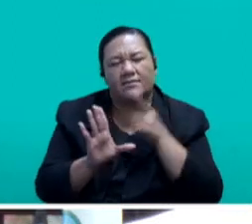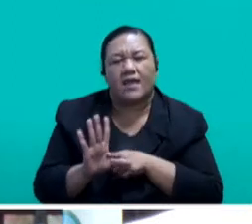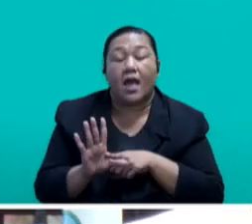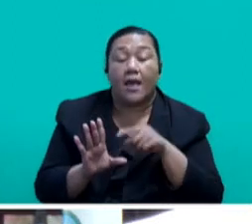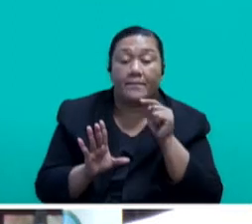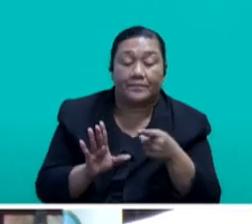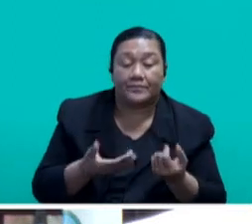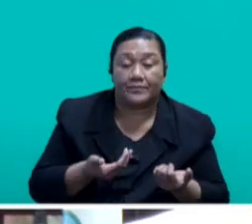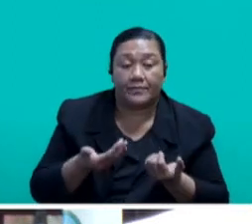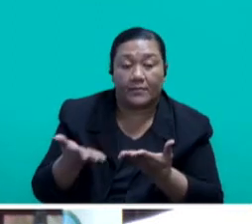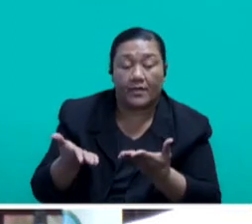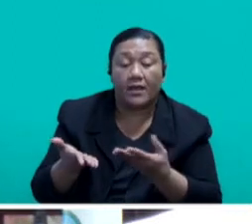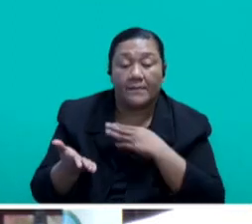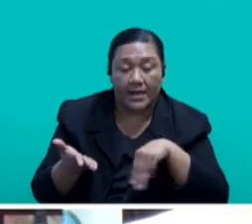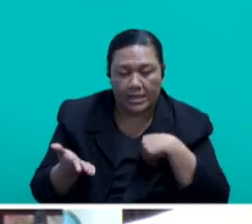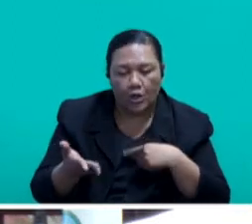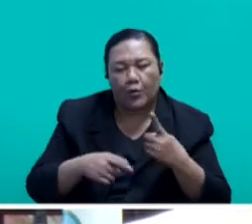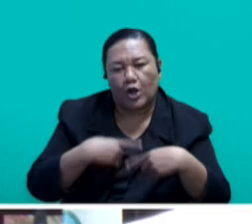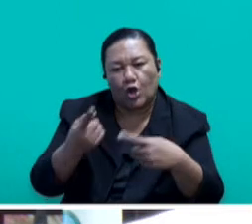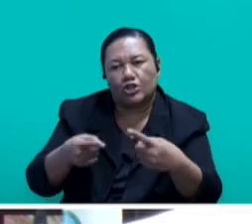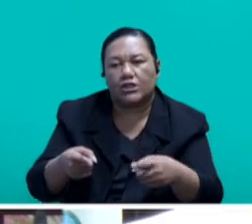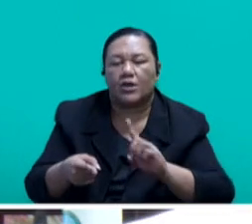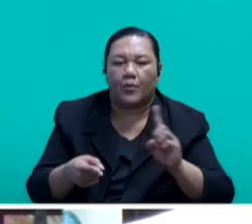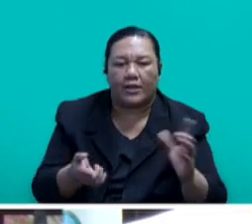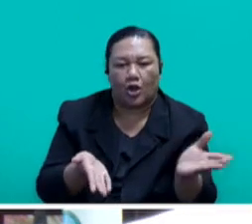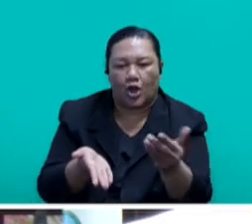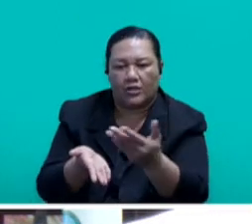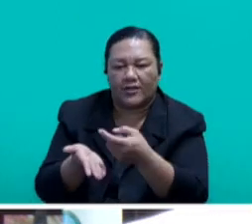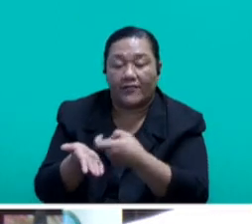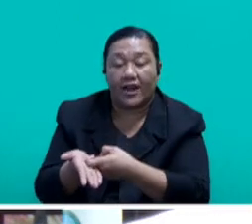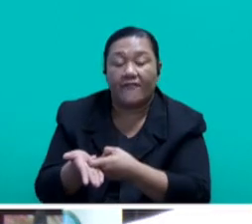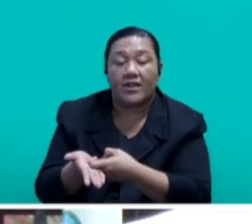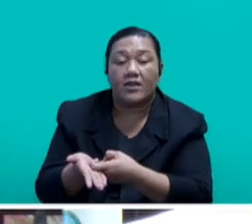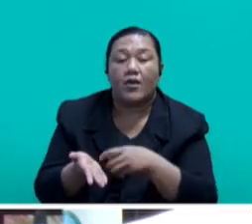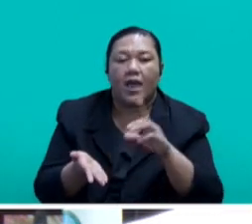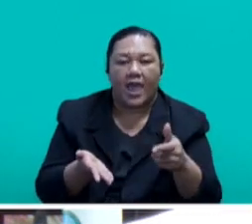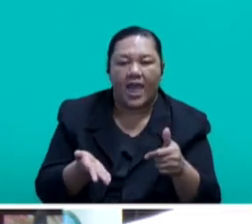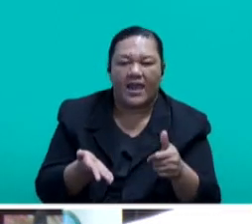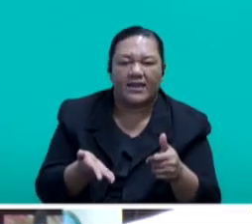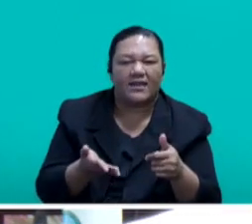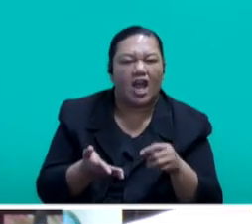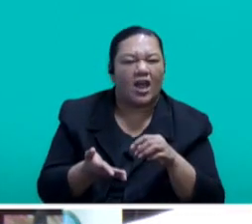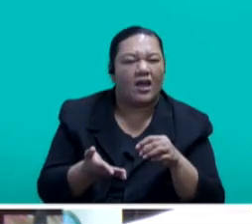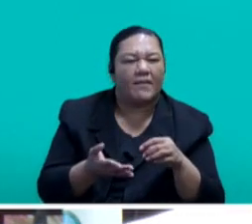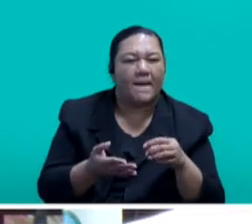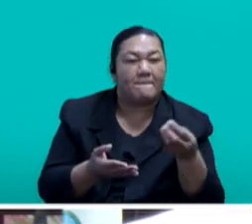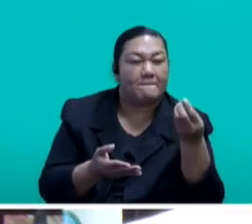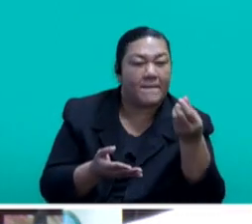Ministry, we will continue in our effort in the collection of revenue and arrears through processes that are